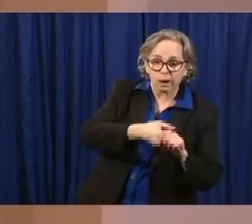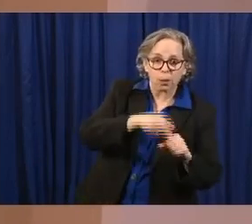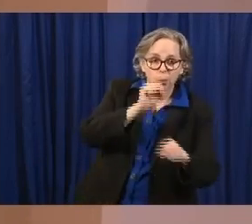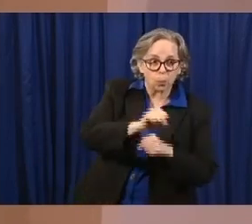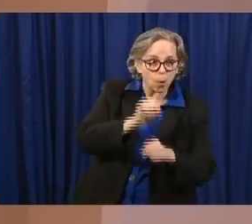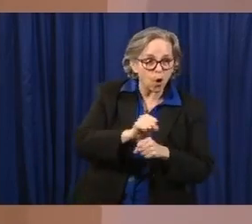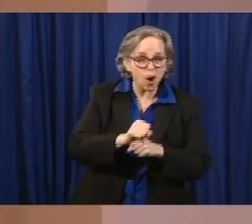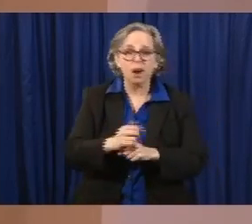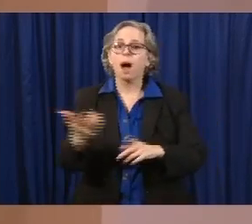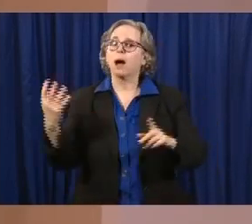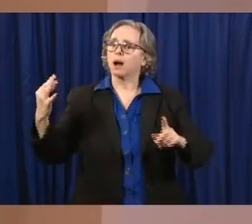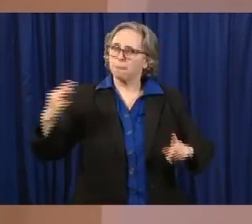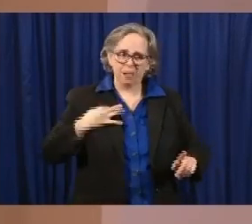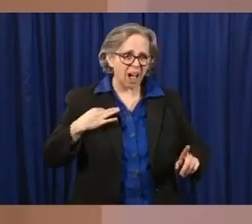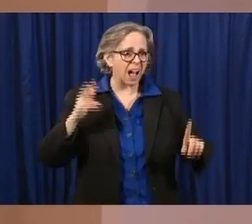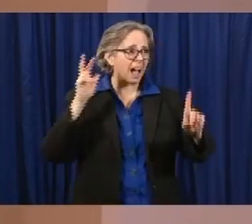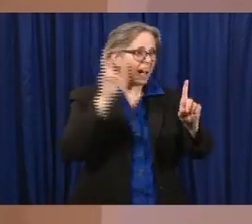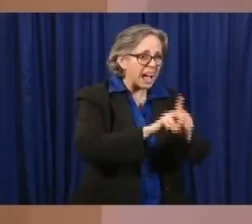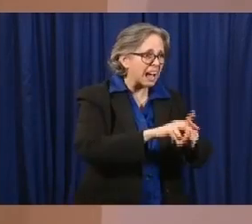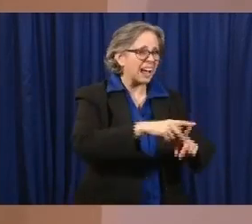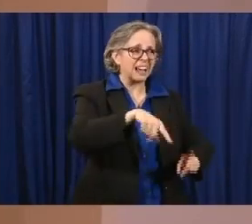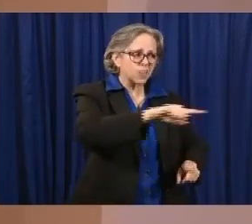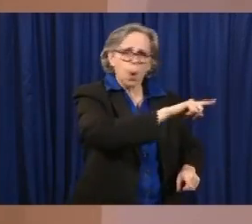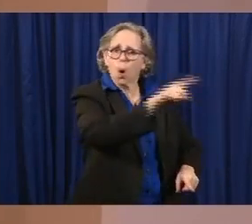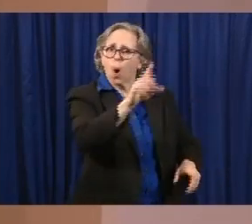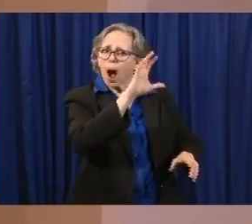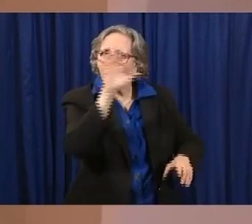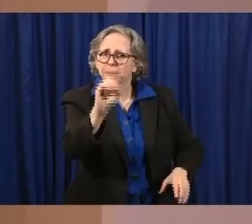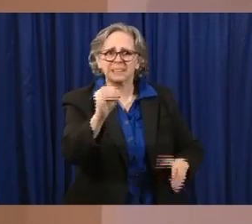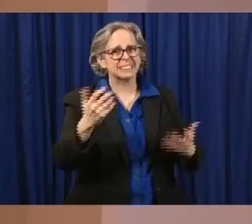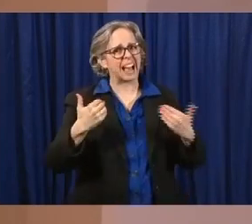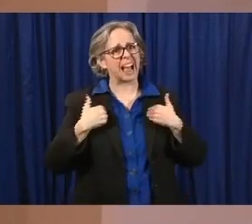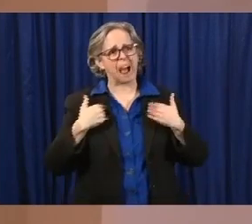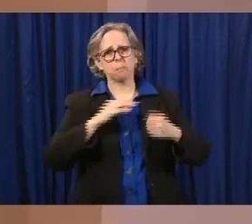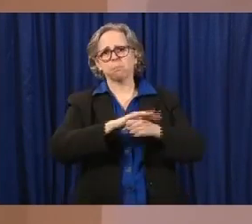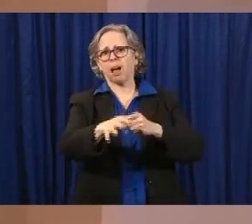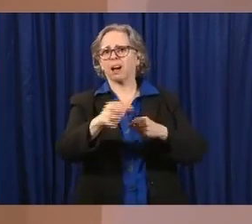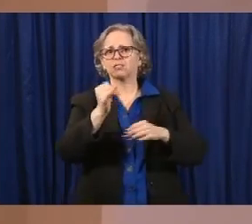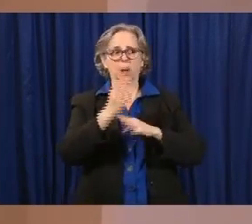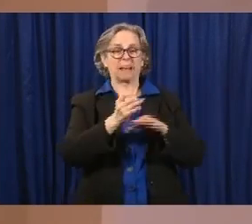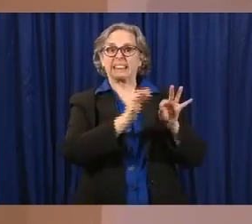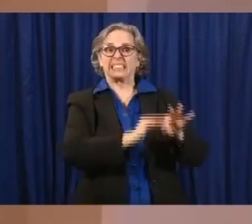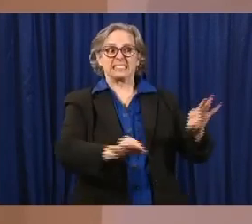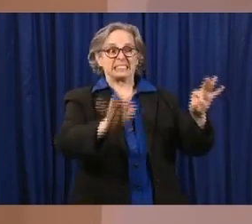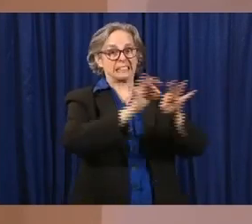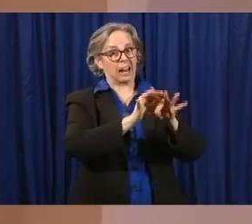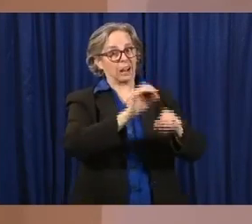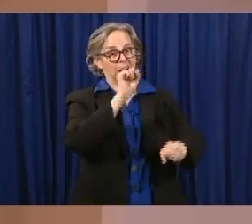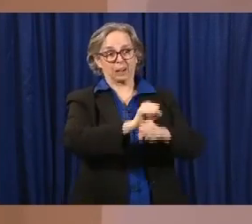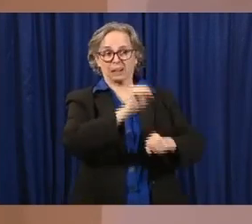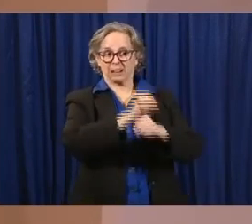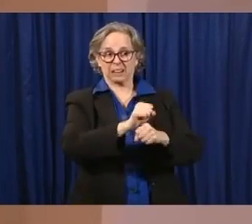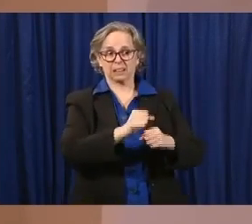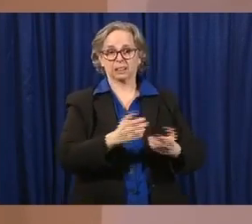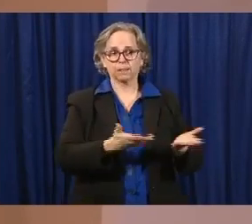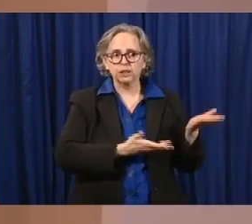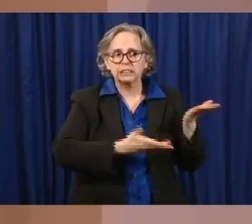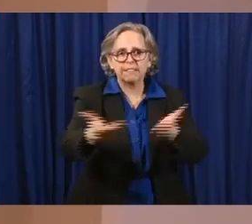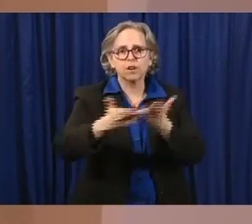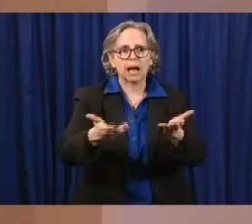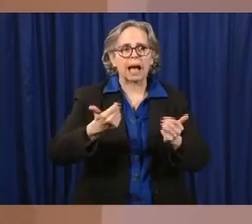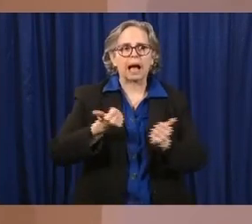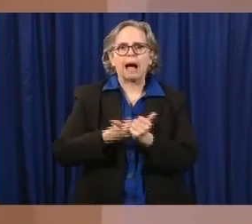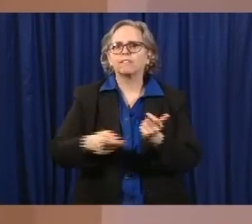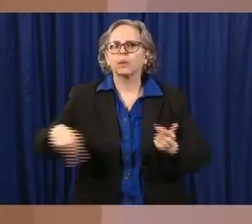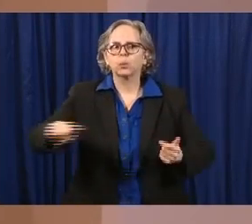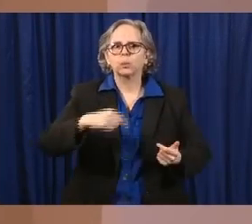those companies, because those services are critical to being able to deliver all that we need and consume during